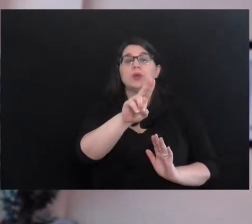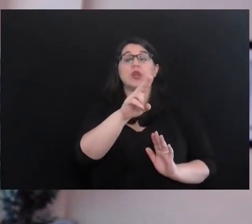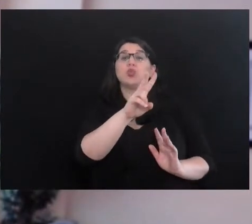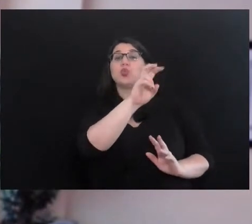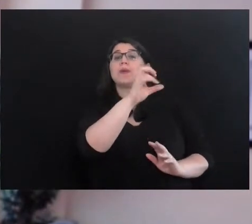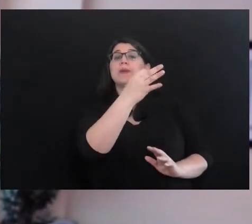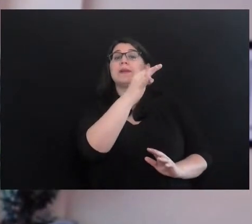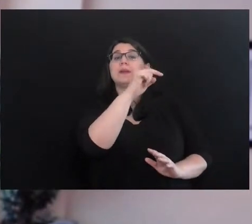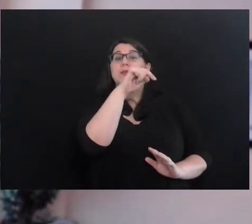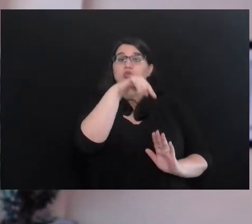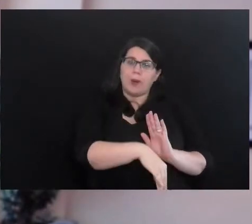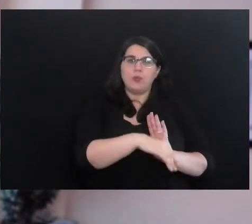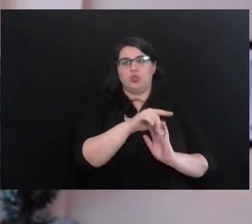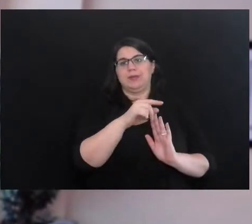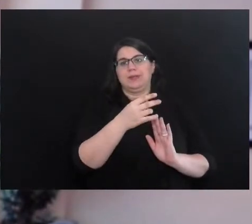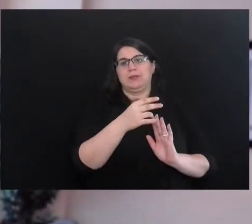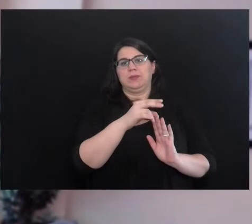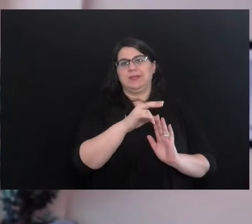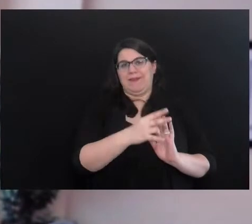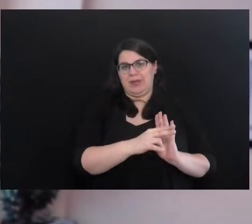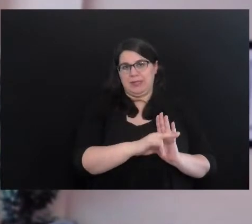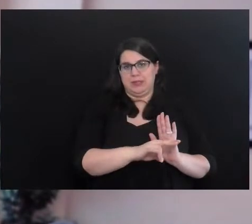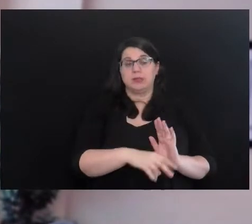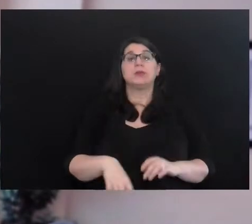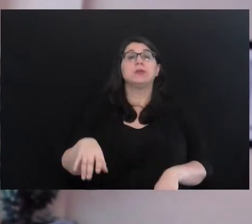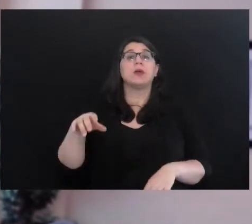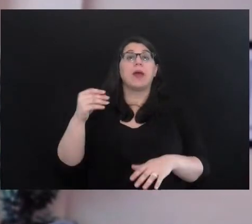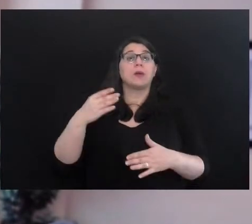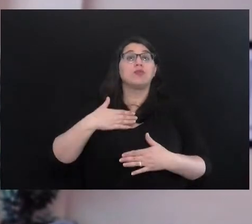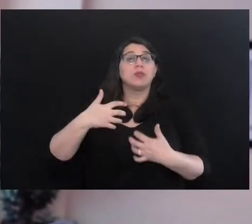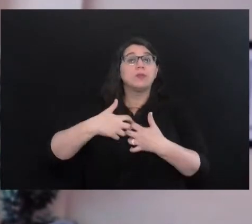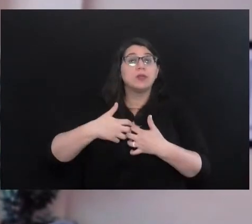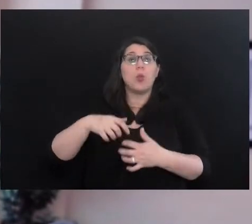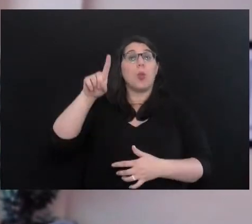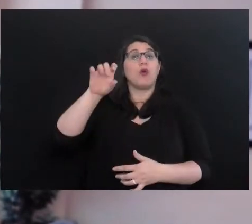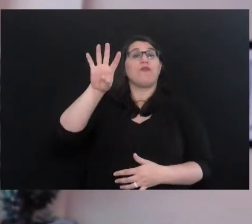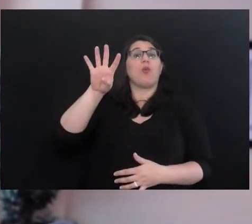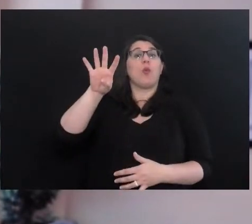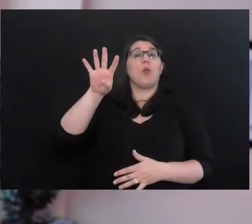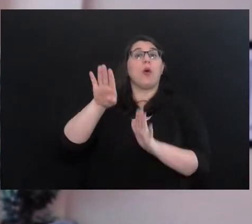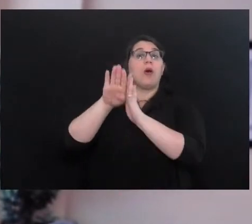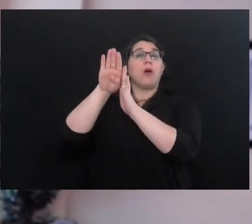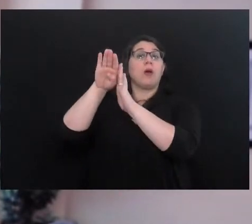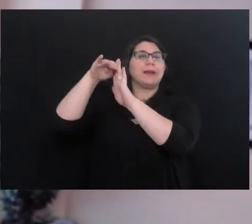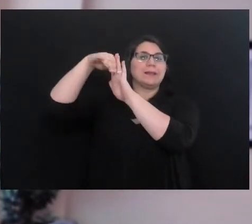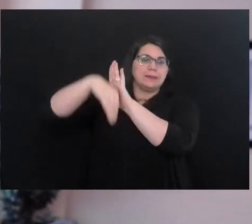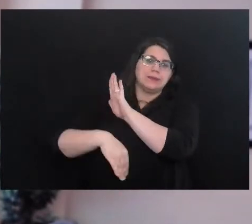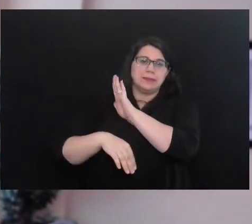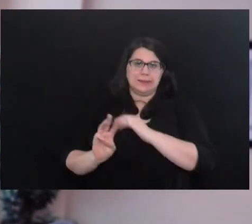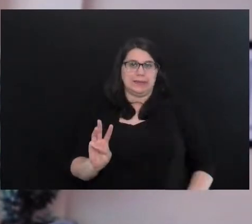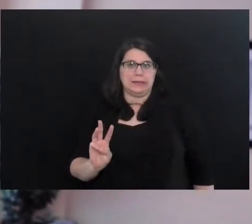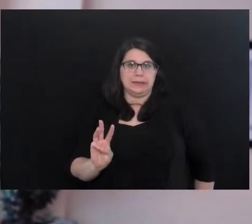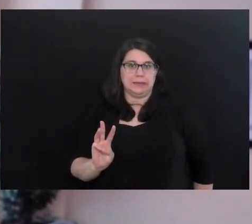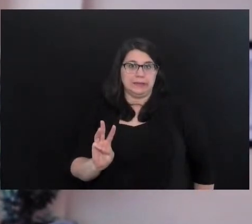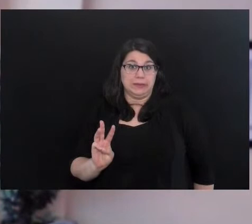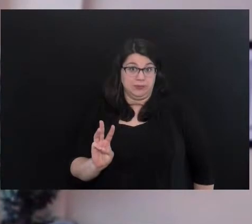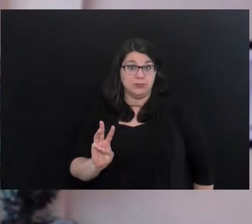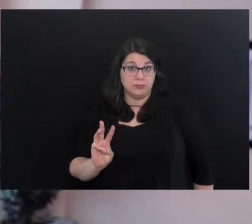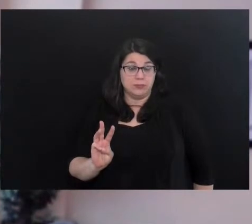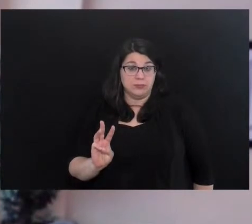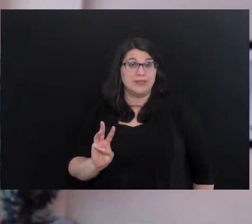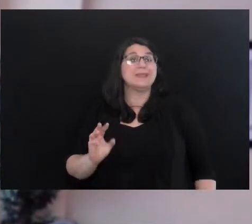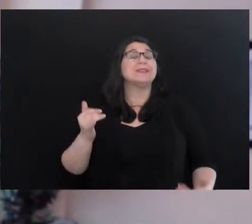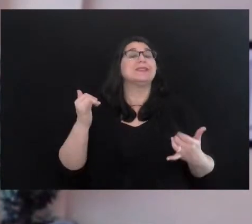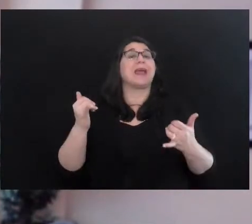17. And ventilators went down from 104 to 6. As we saw the Delta variant come